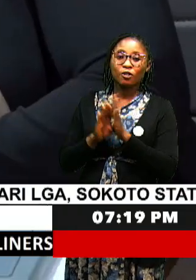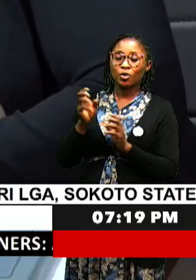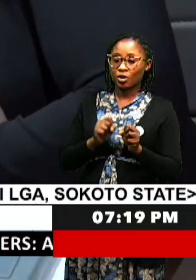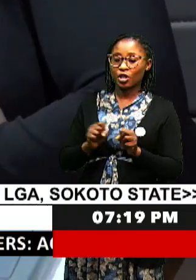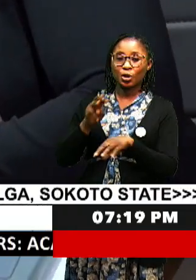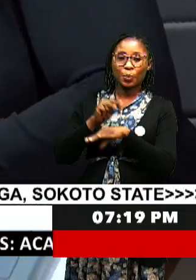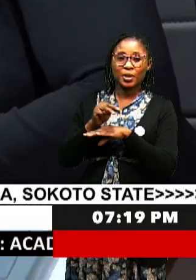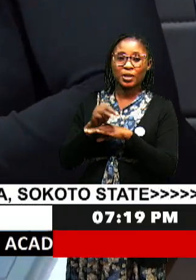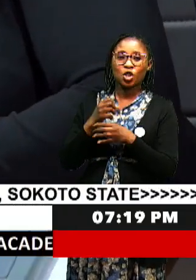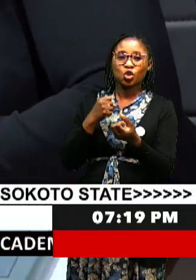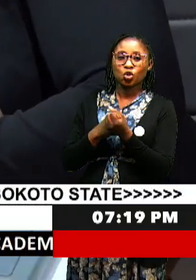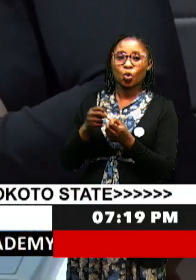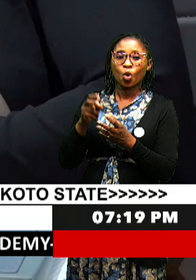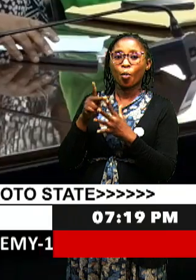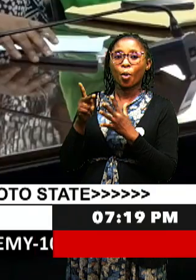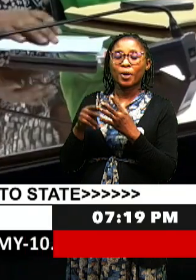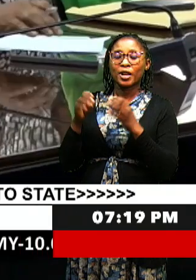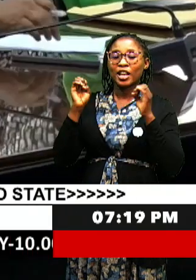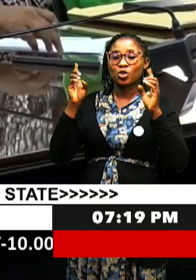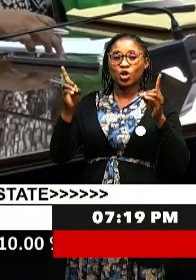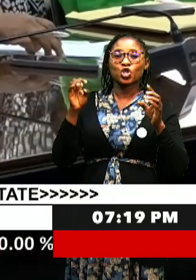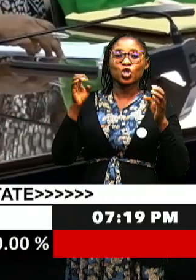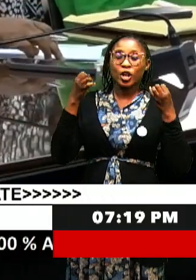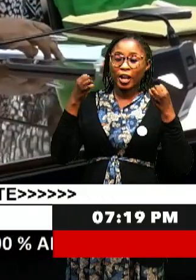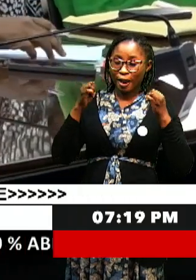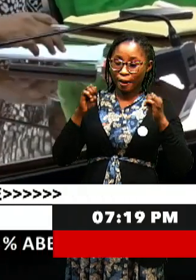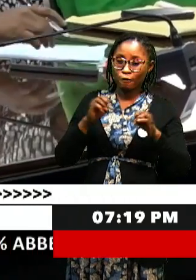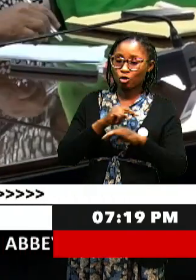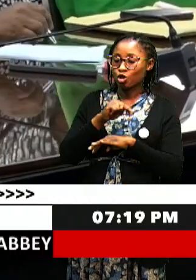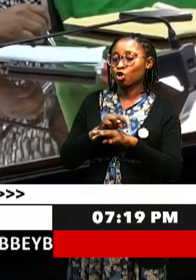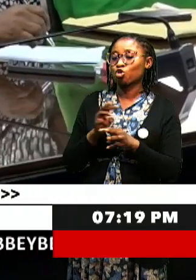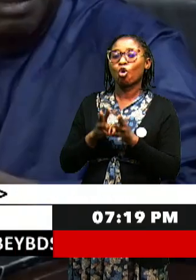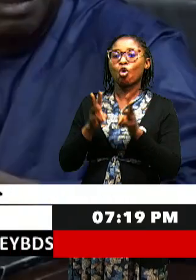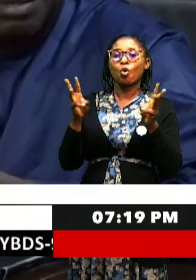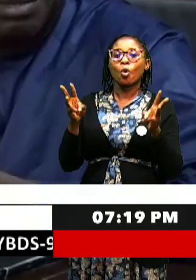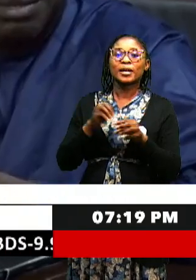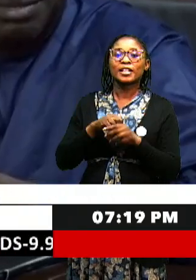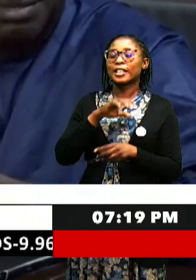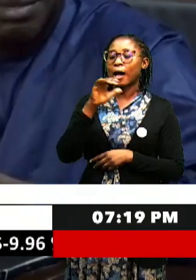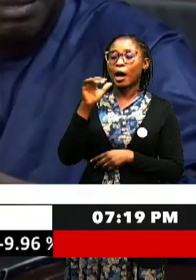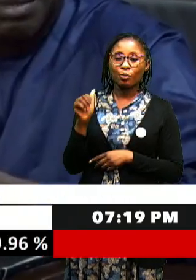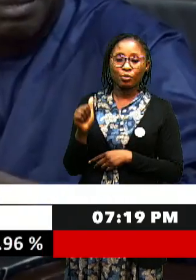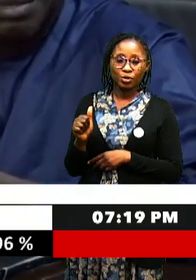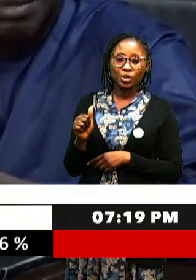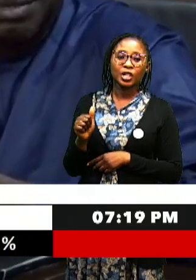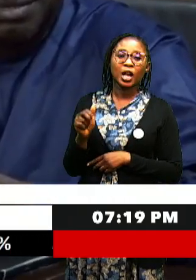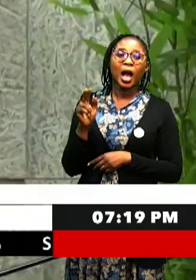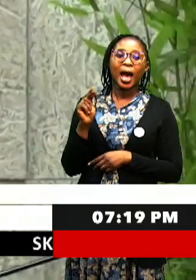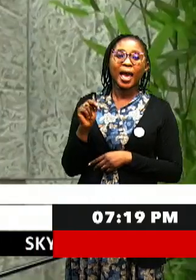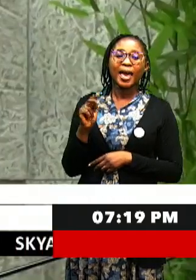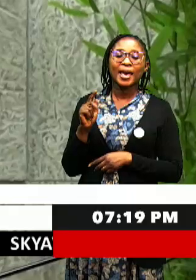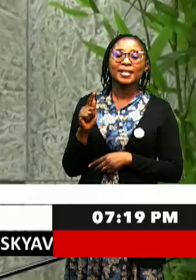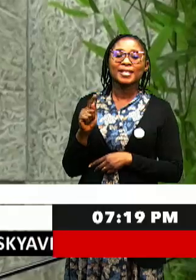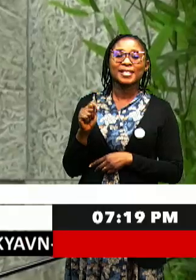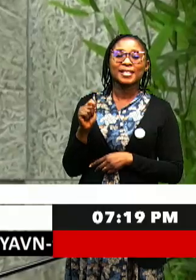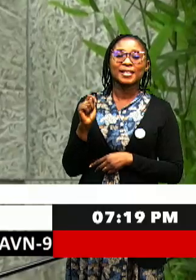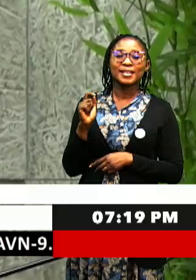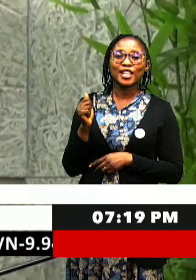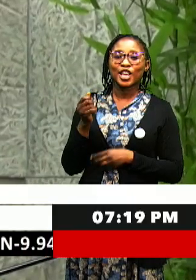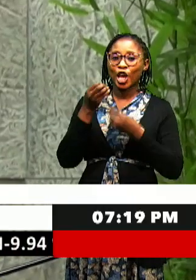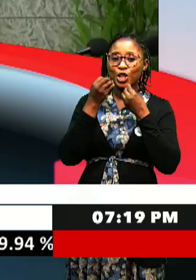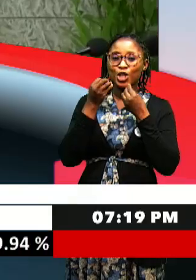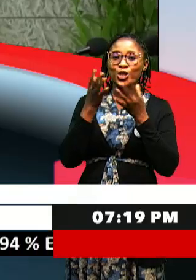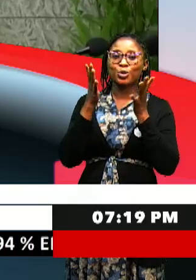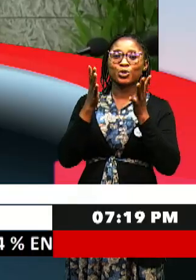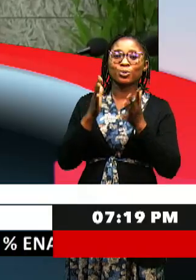and support public education efforts nationwide. In Abuja, Salihu Abdullahi Kwanara, NTA